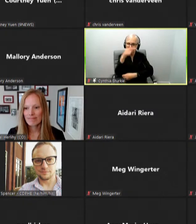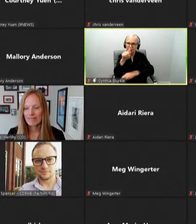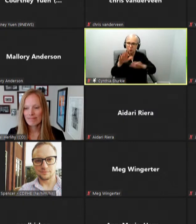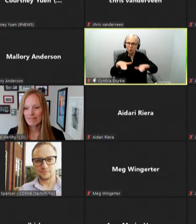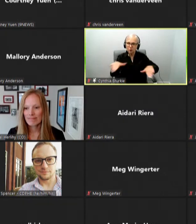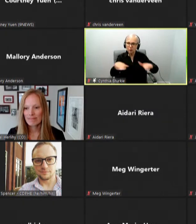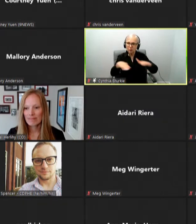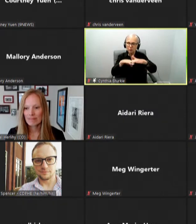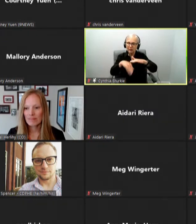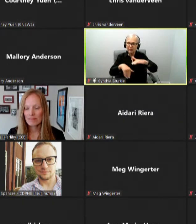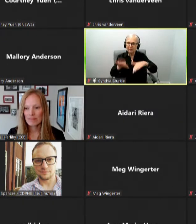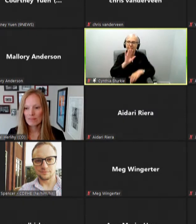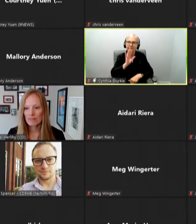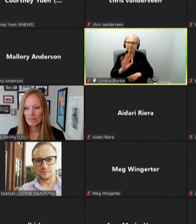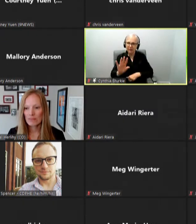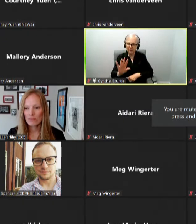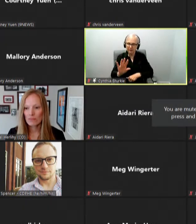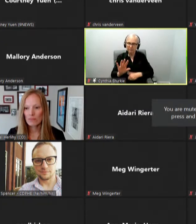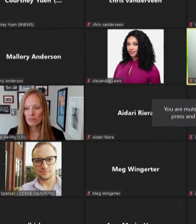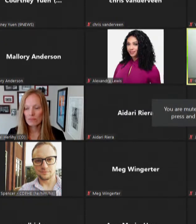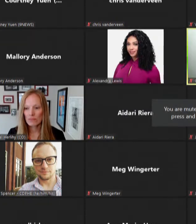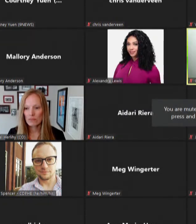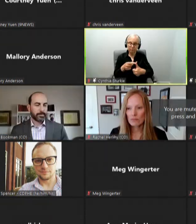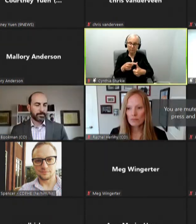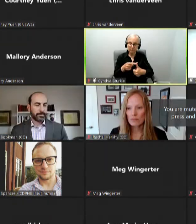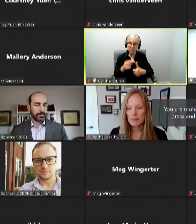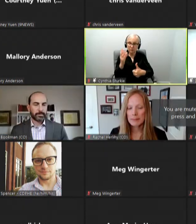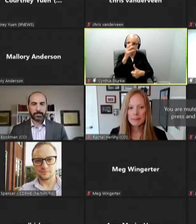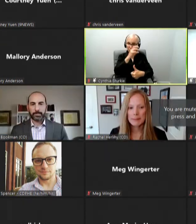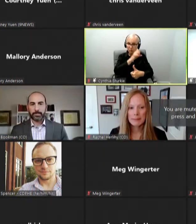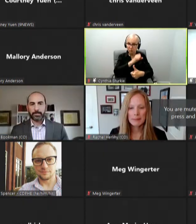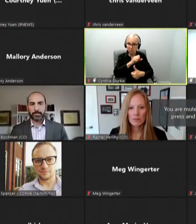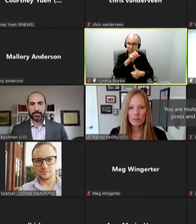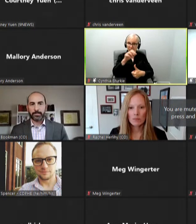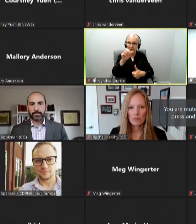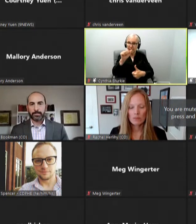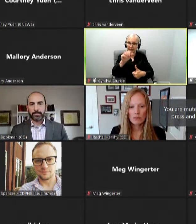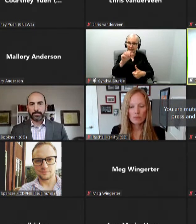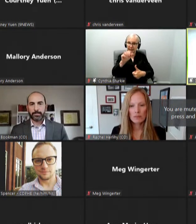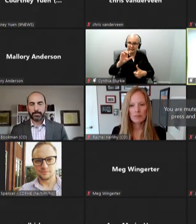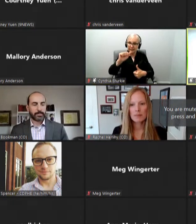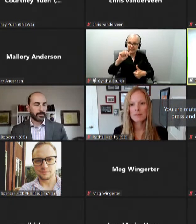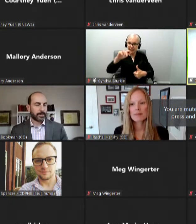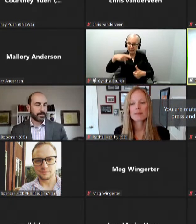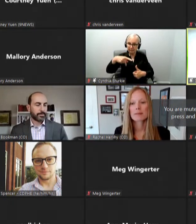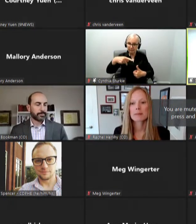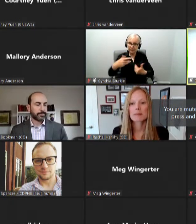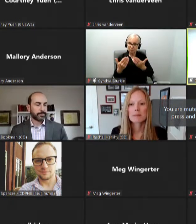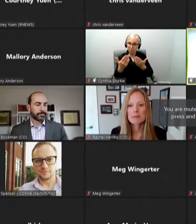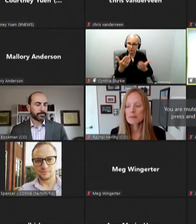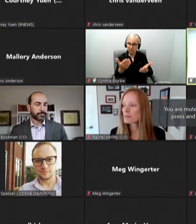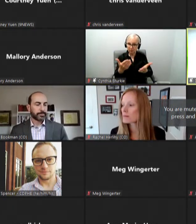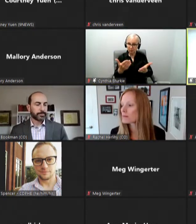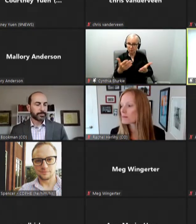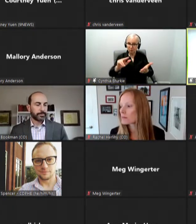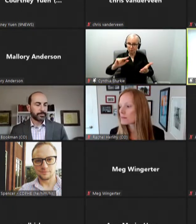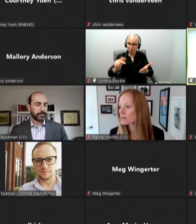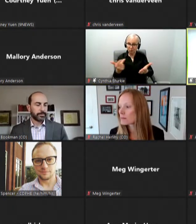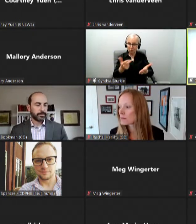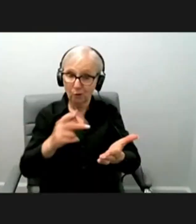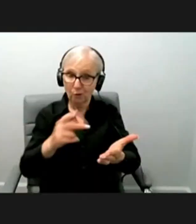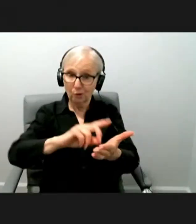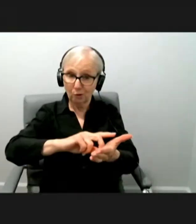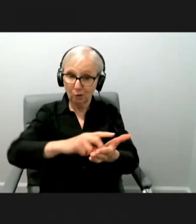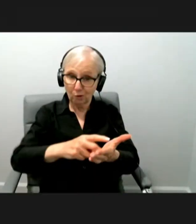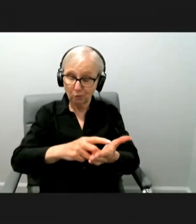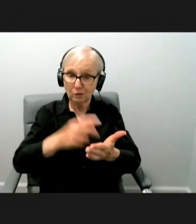Thank you for the question. So assuming that the ACIP recommends booster doses or third doses for